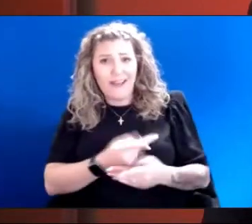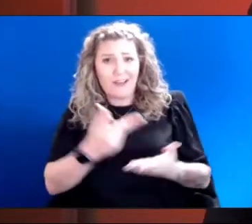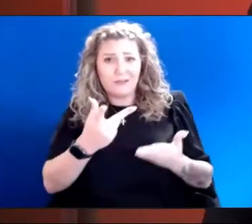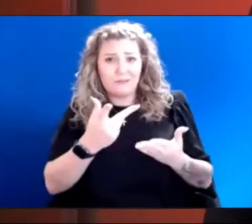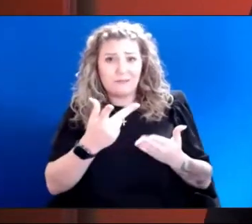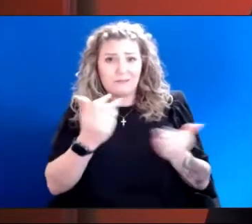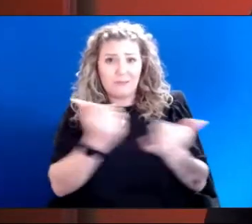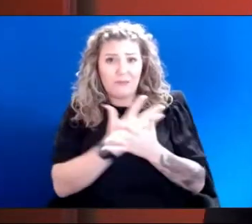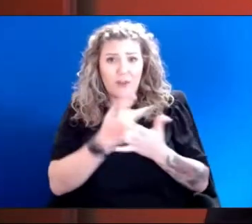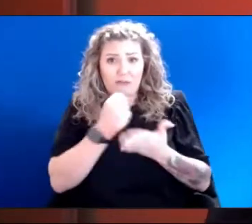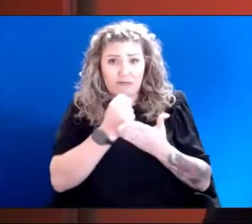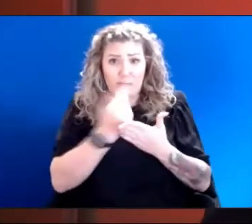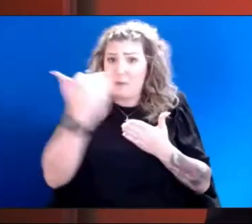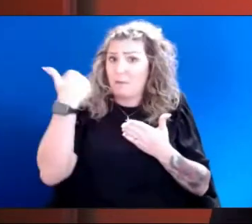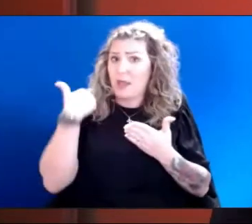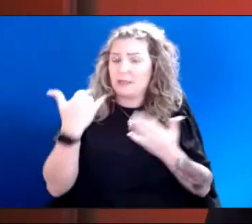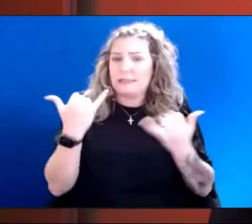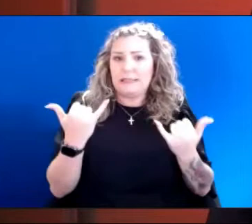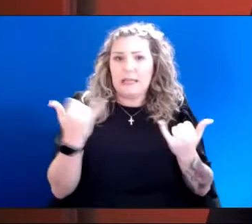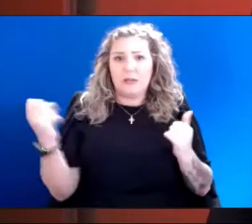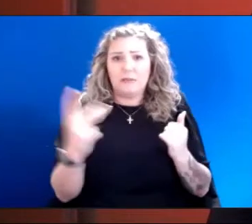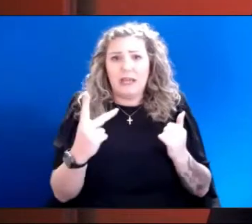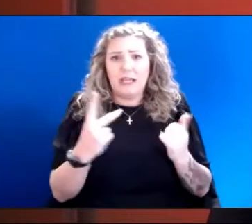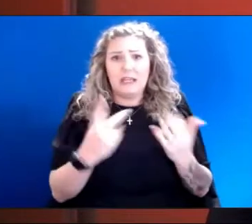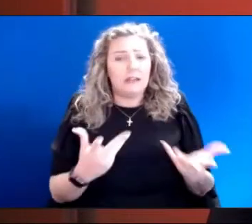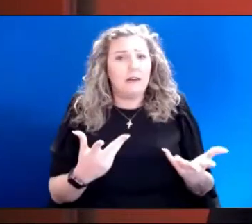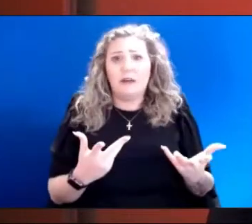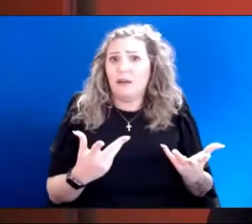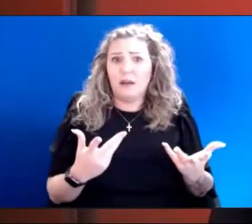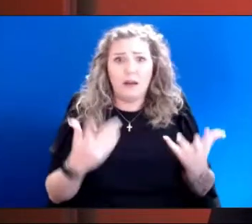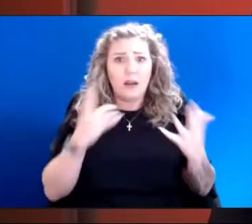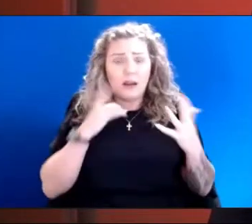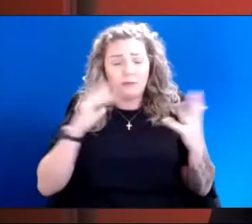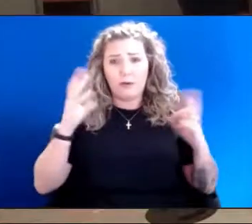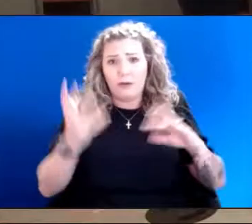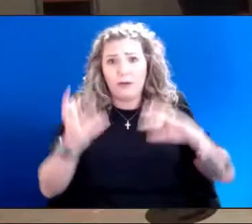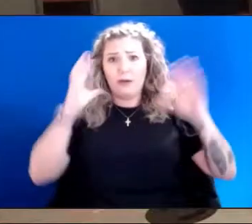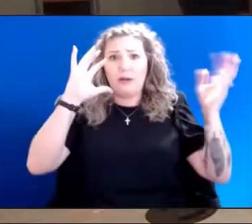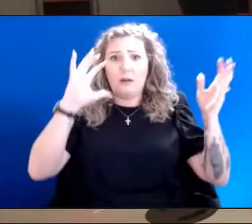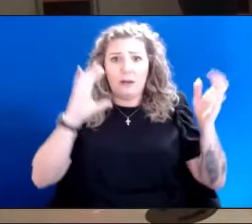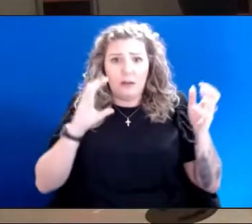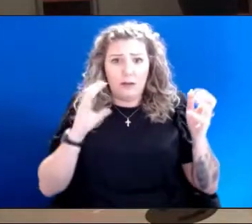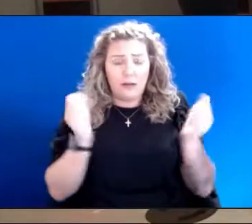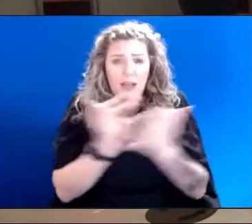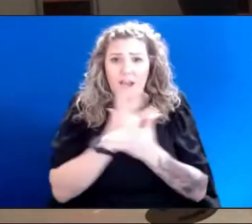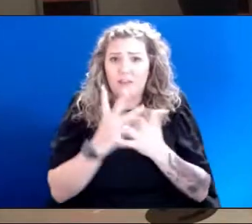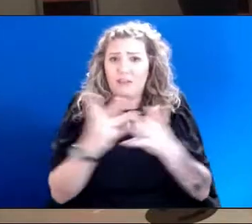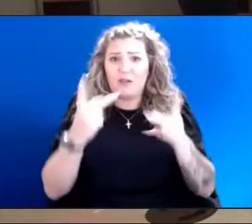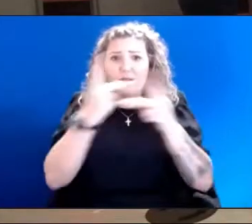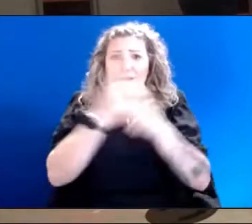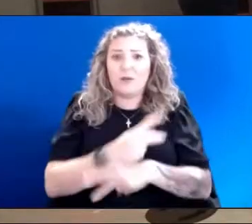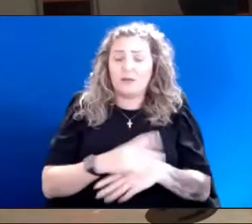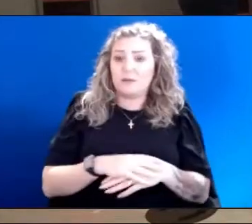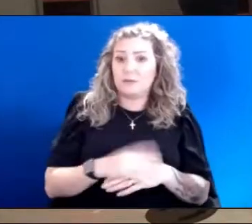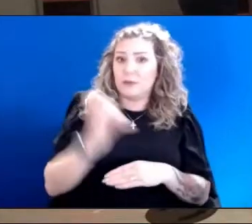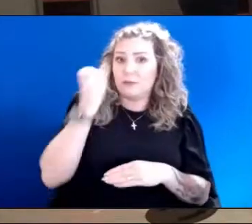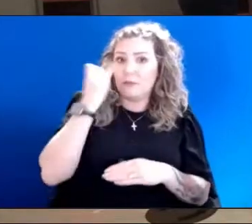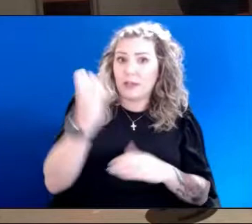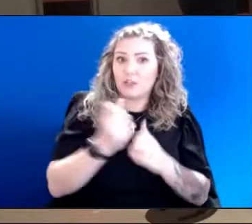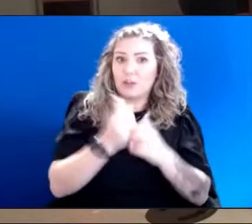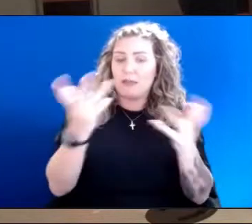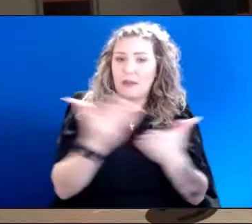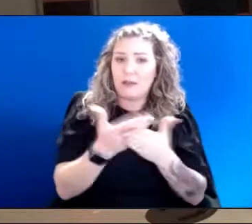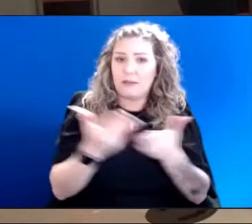now they're coming back in and saying, sorry, the wheels fell off and I'm back in it. So. I imagine so many different layers of that happening because